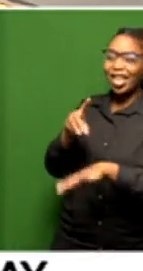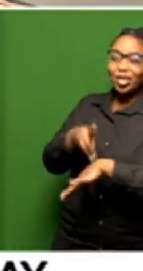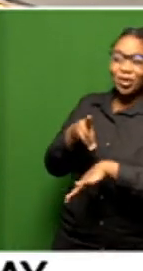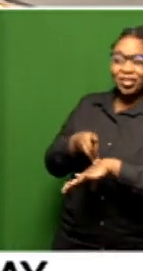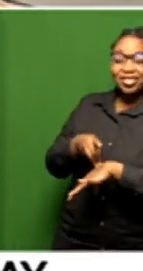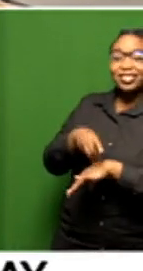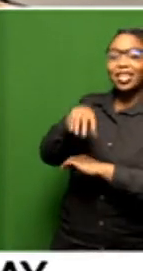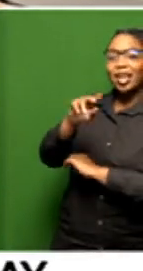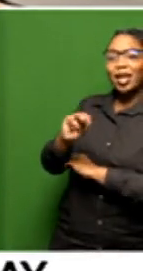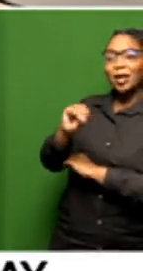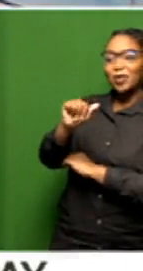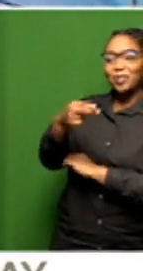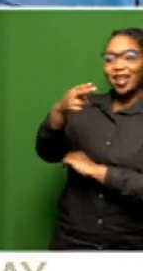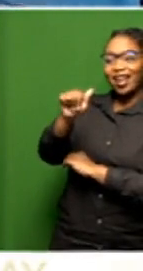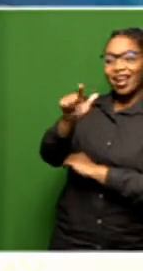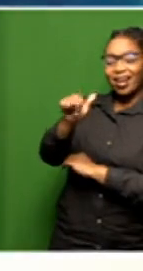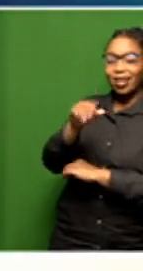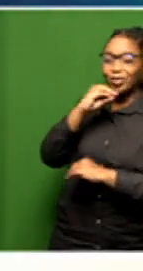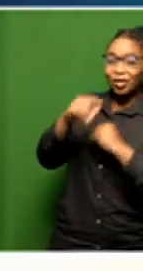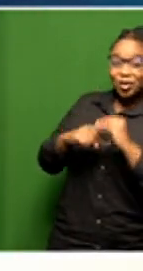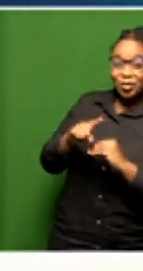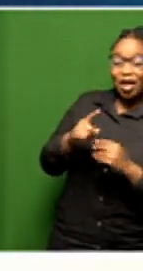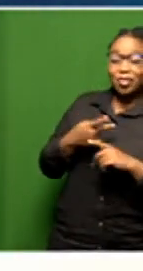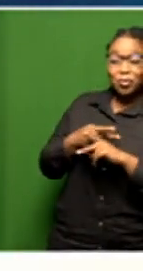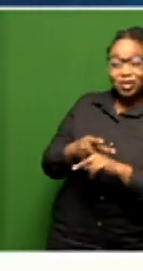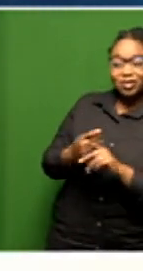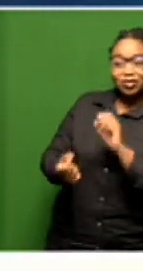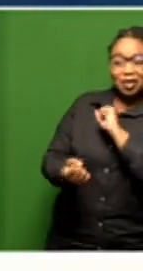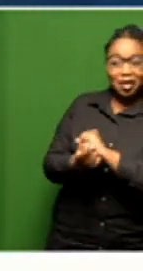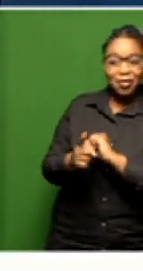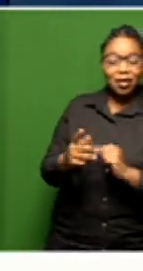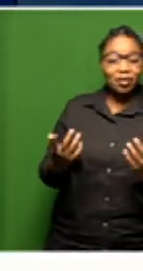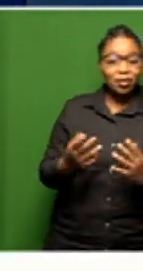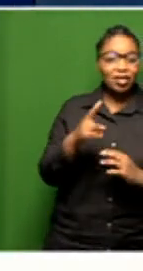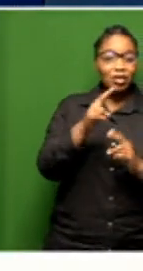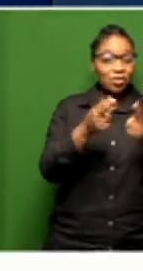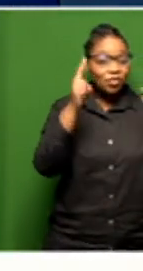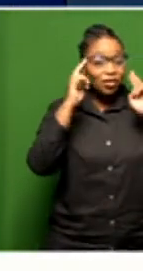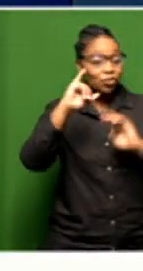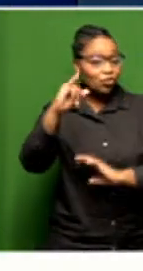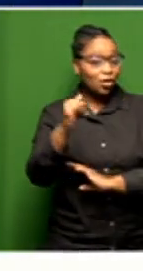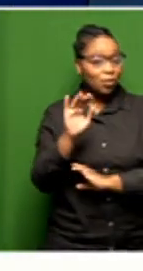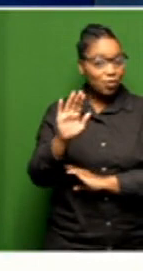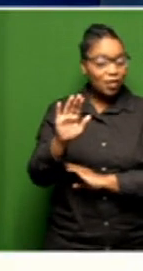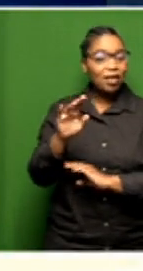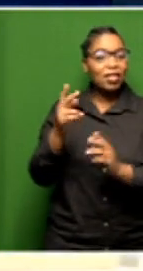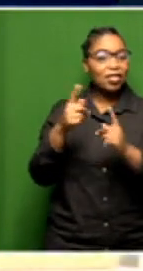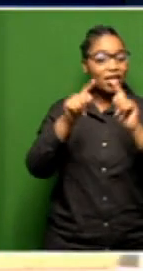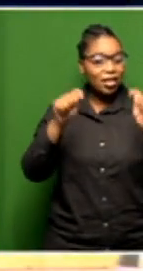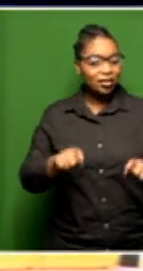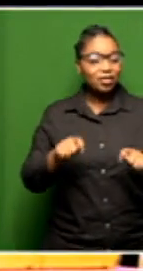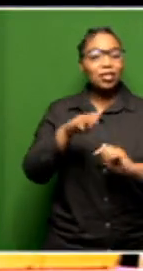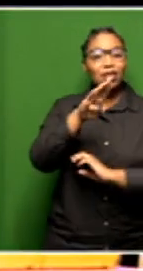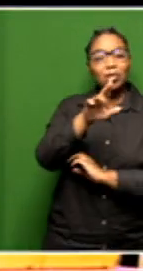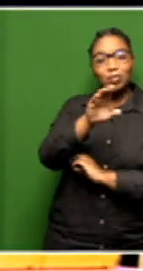Mahala speaking to us about a production that's happening at the UJ Theatre, Bloke and his American